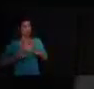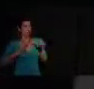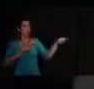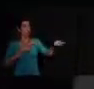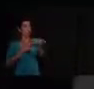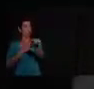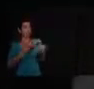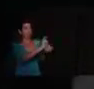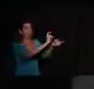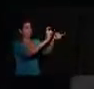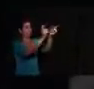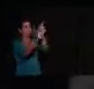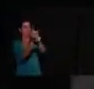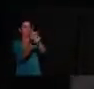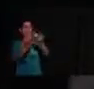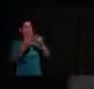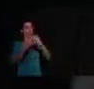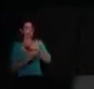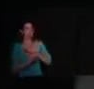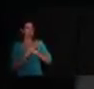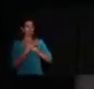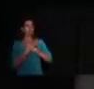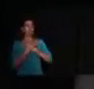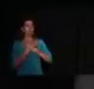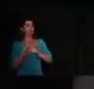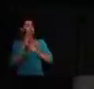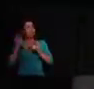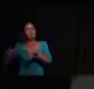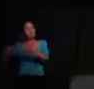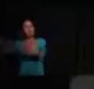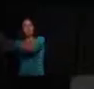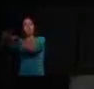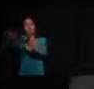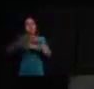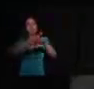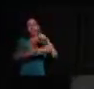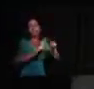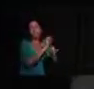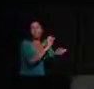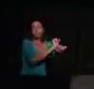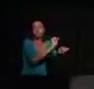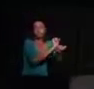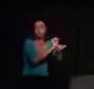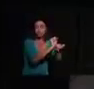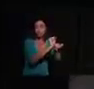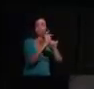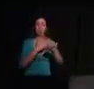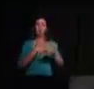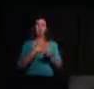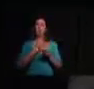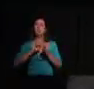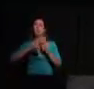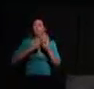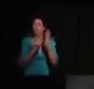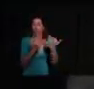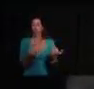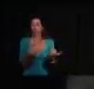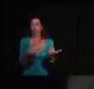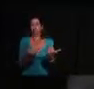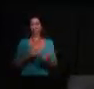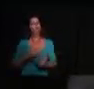that happens. And so taking on other jobs in the institution and coming into the current role that I have has just all